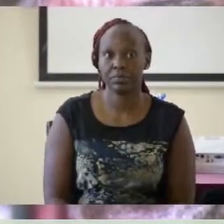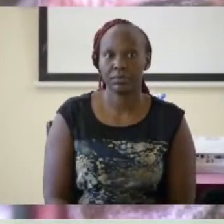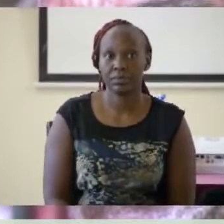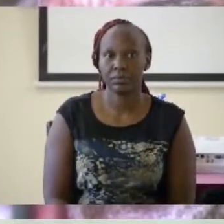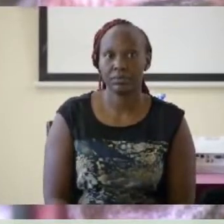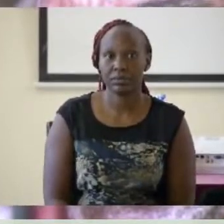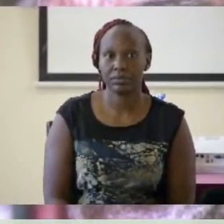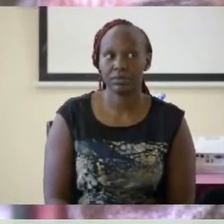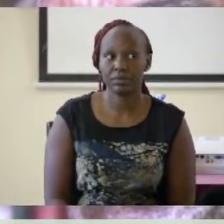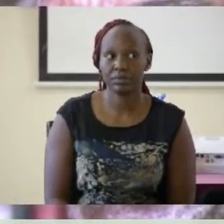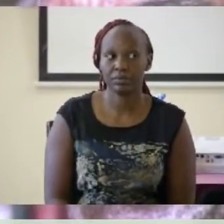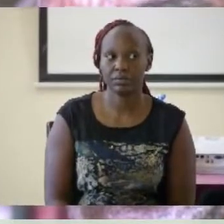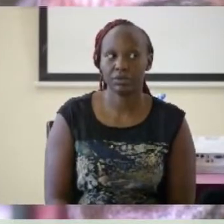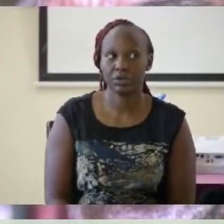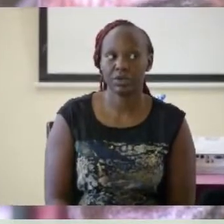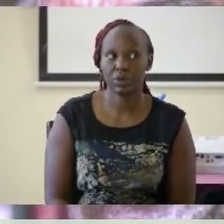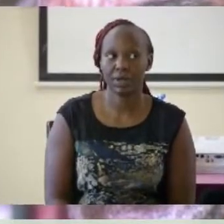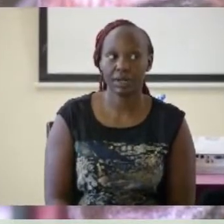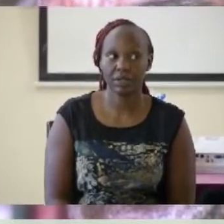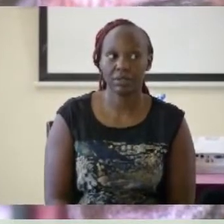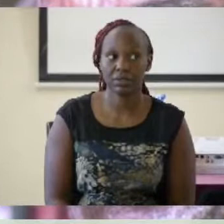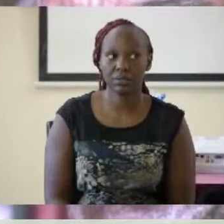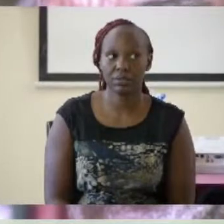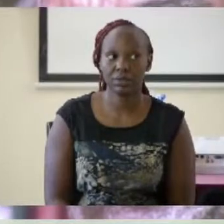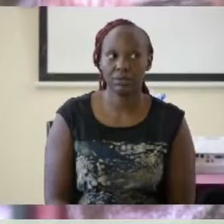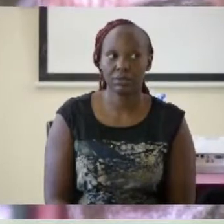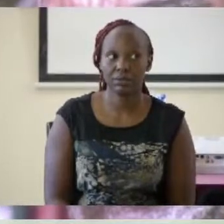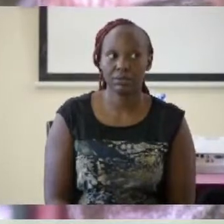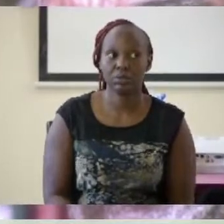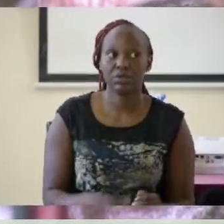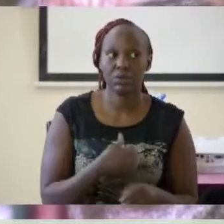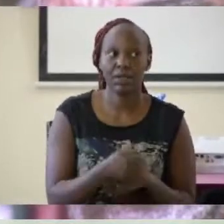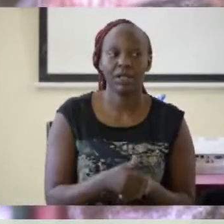which are, Prof, I hope I'm good on time.